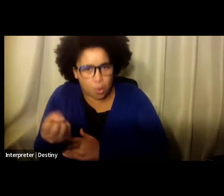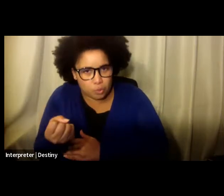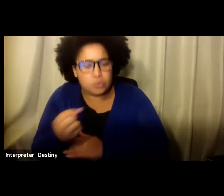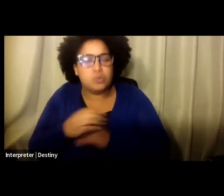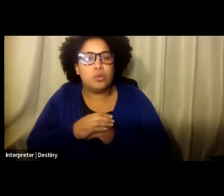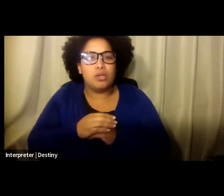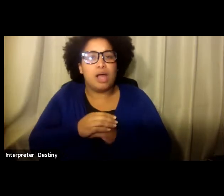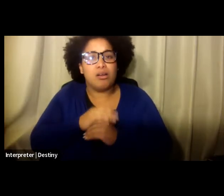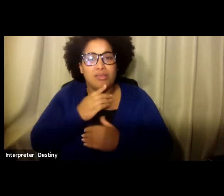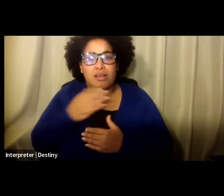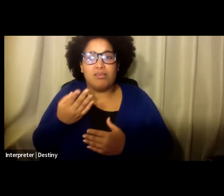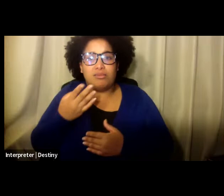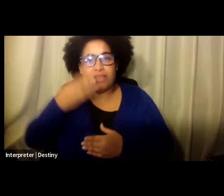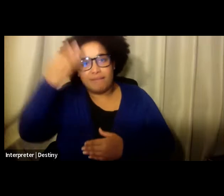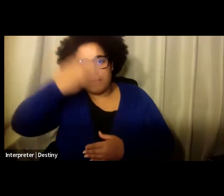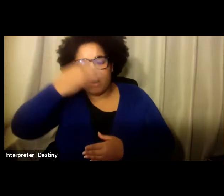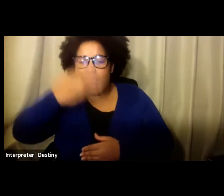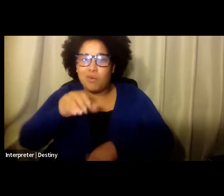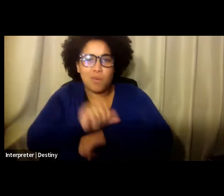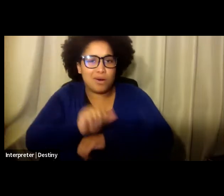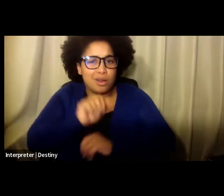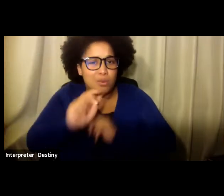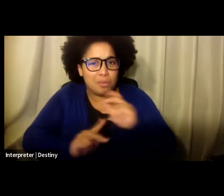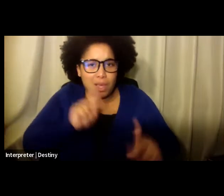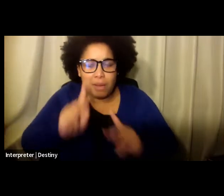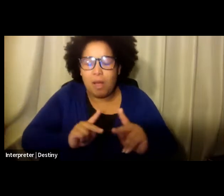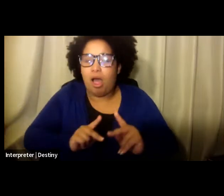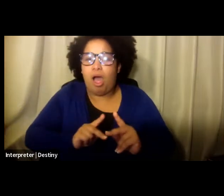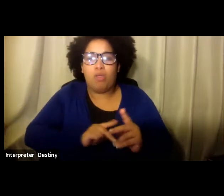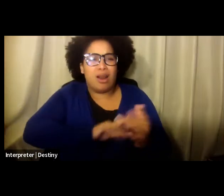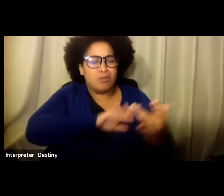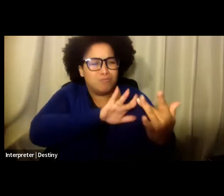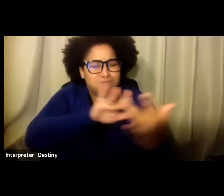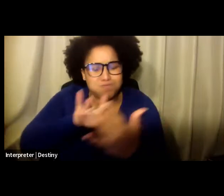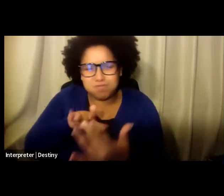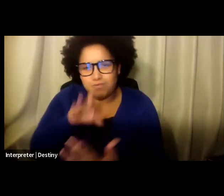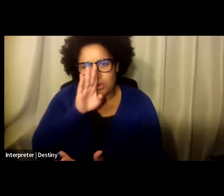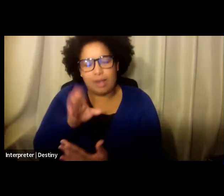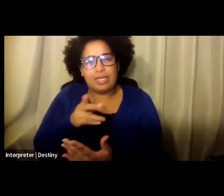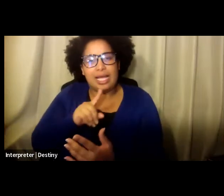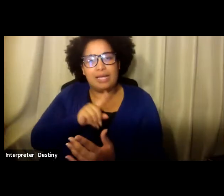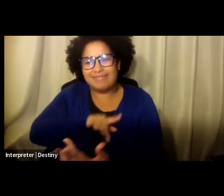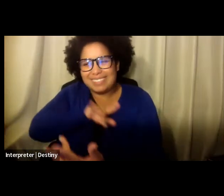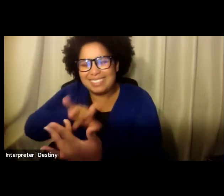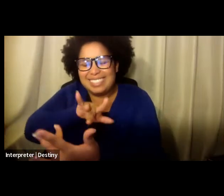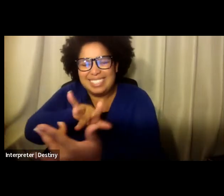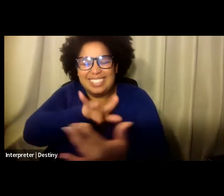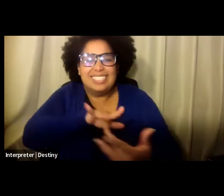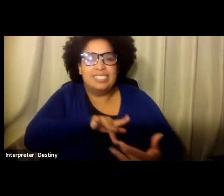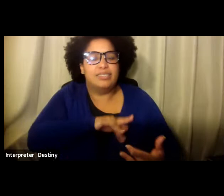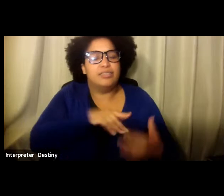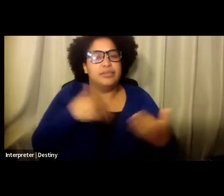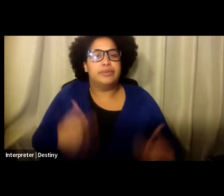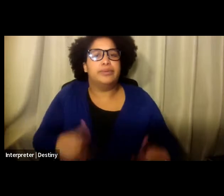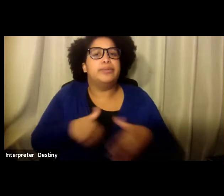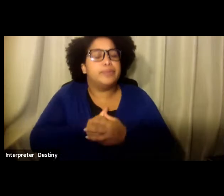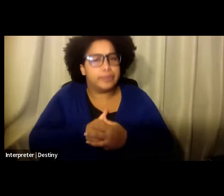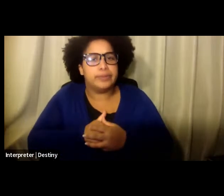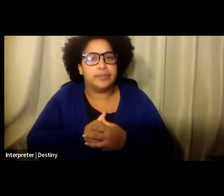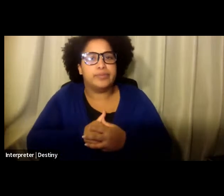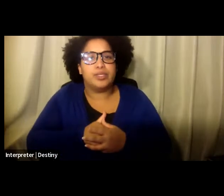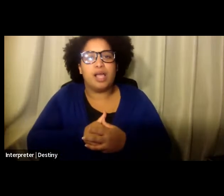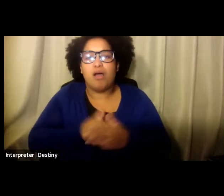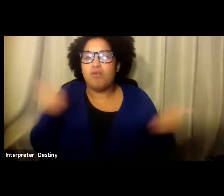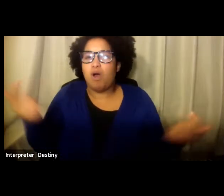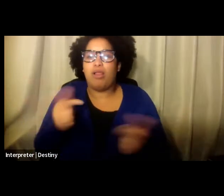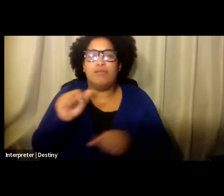really on the front line, working with people who need to be reached. And so we're all doing